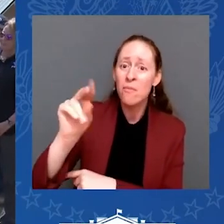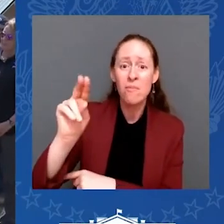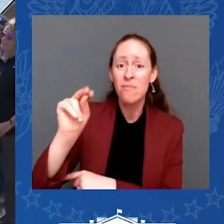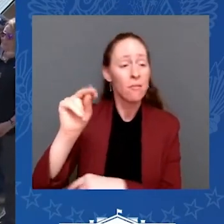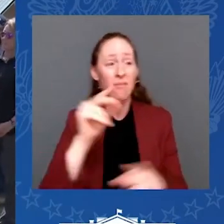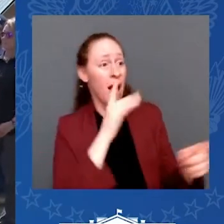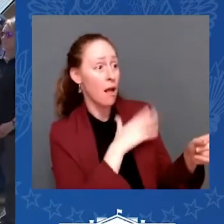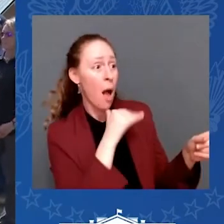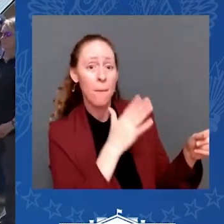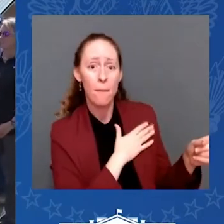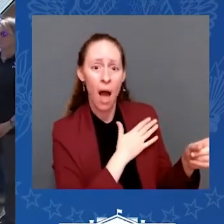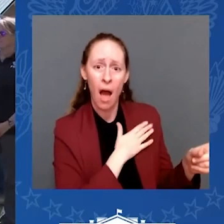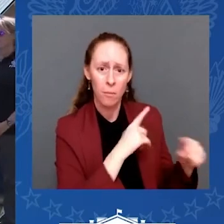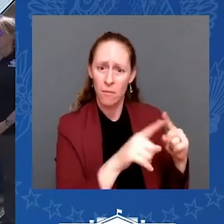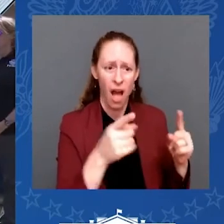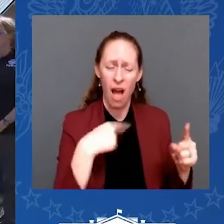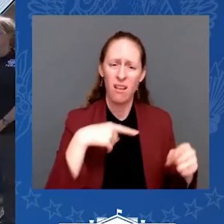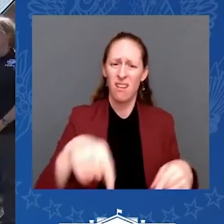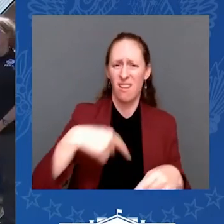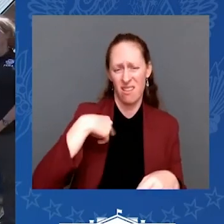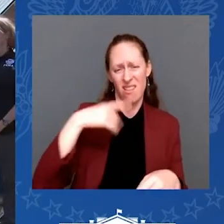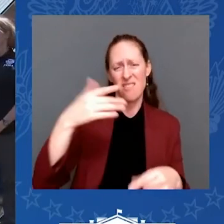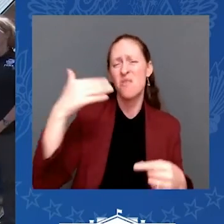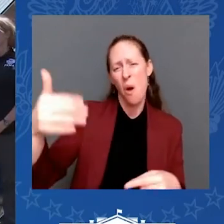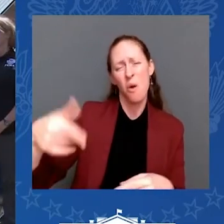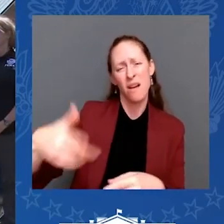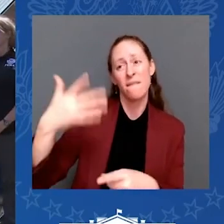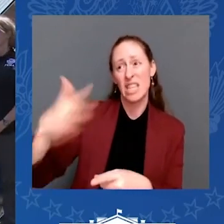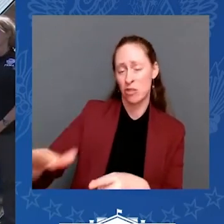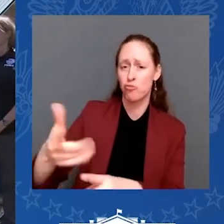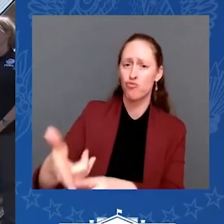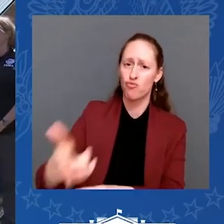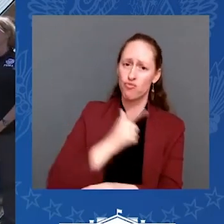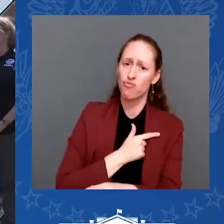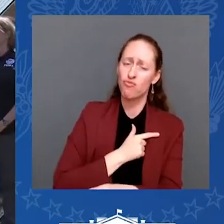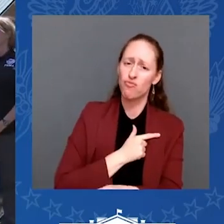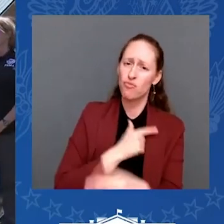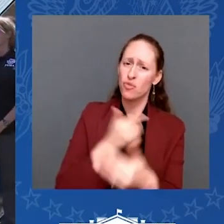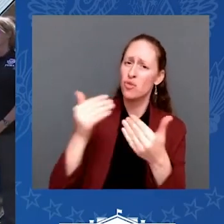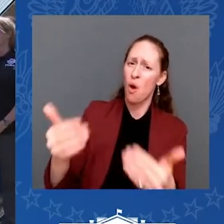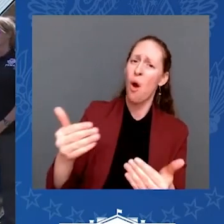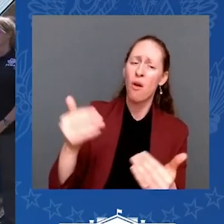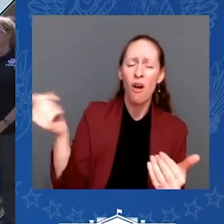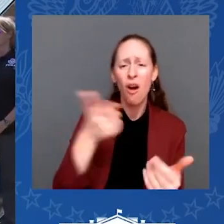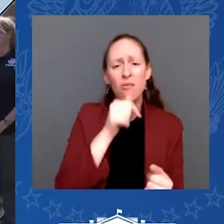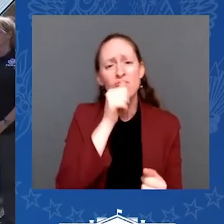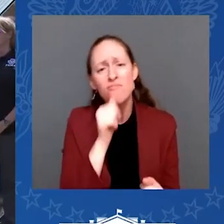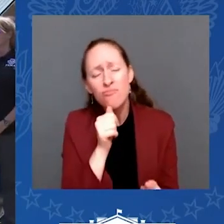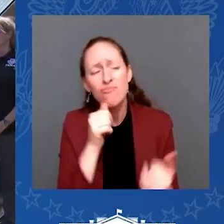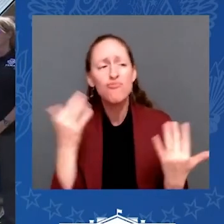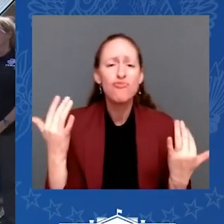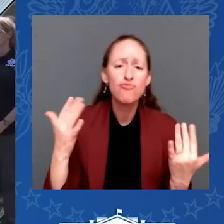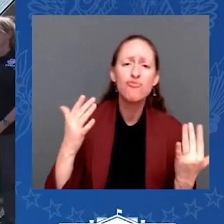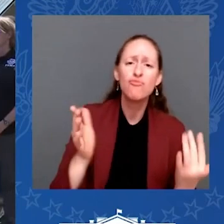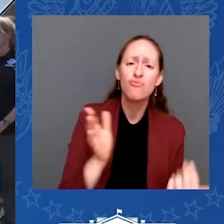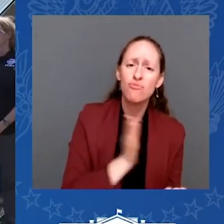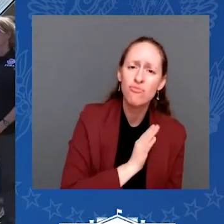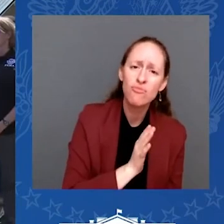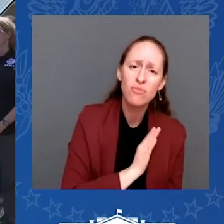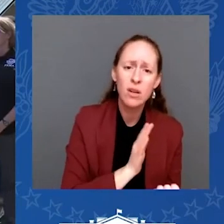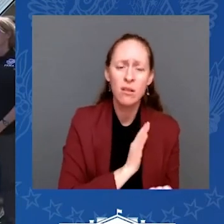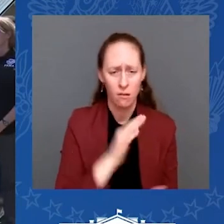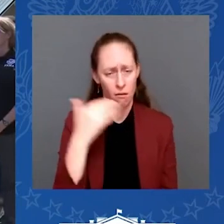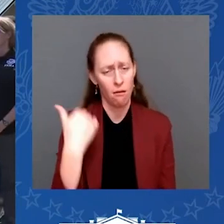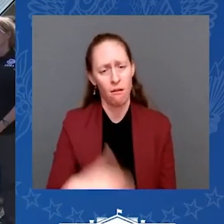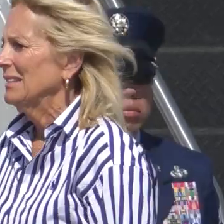even given his life in the service of others We have seen a remarkable response Because we Kentuckians are